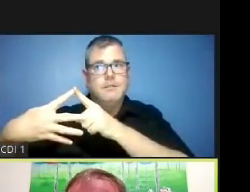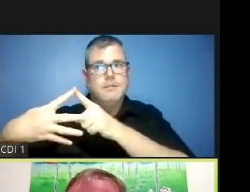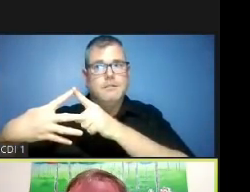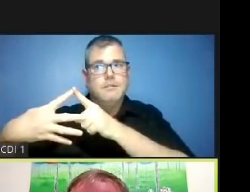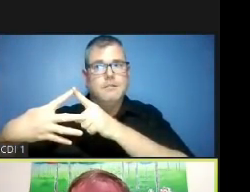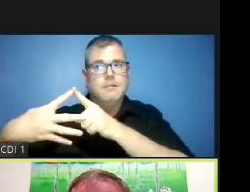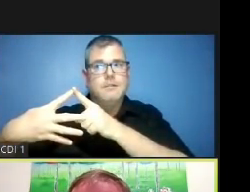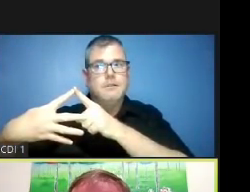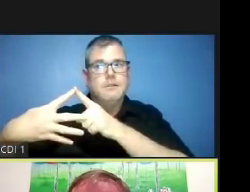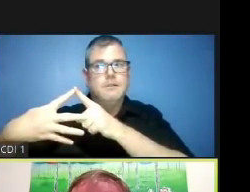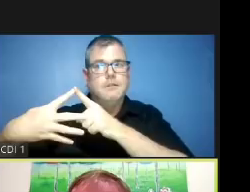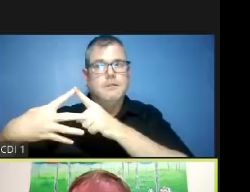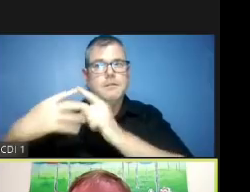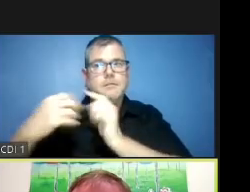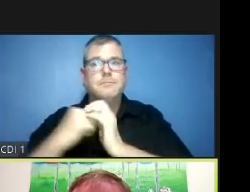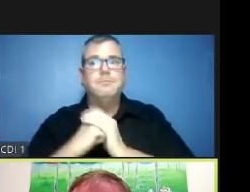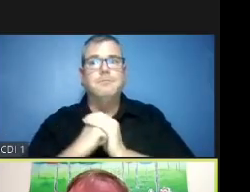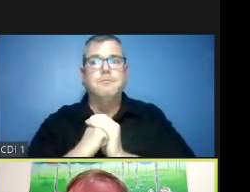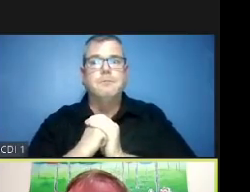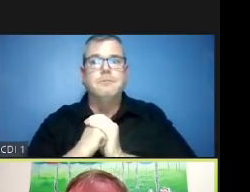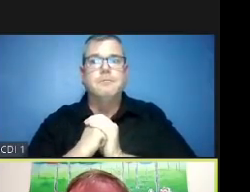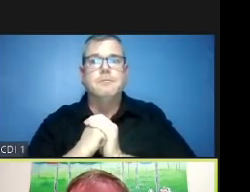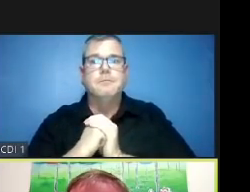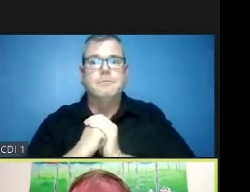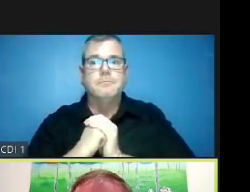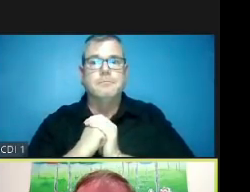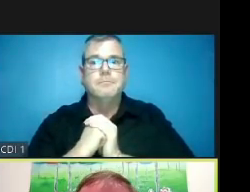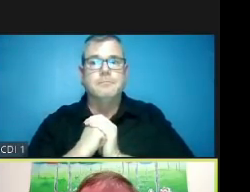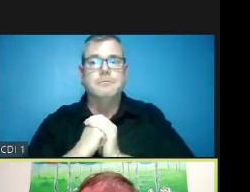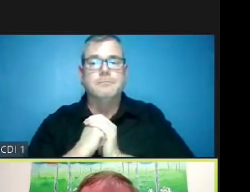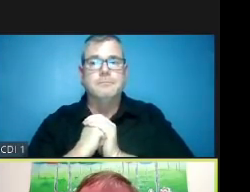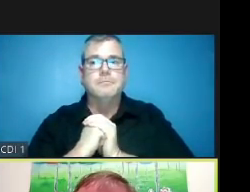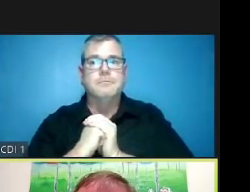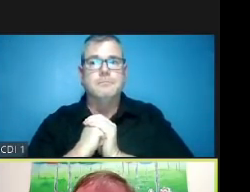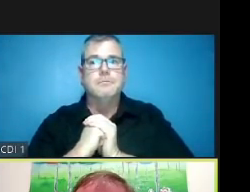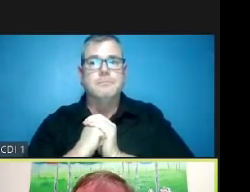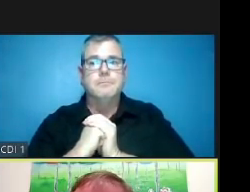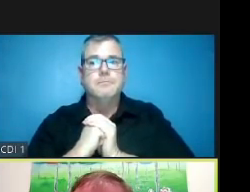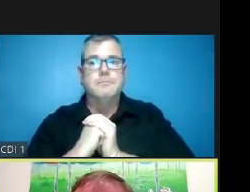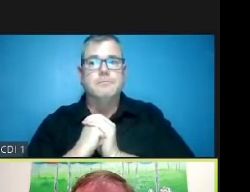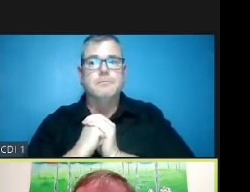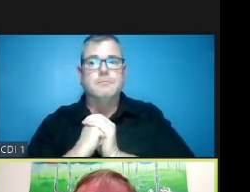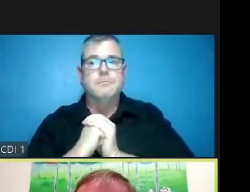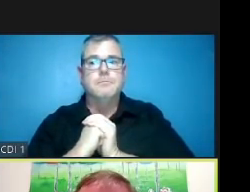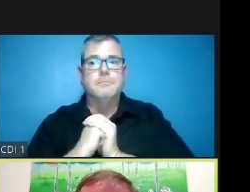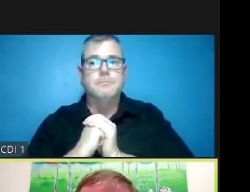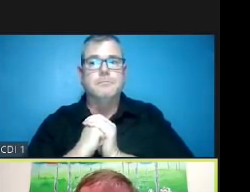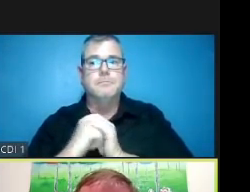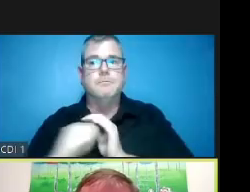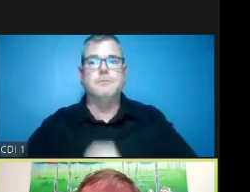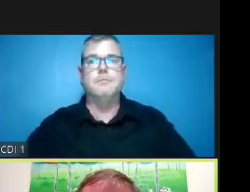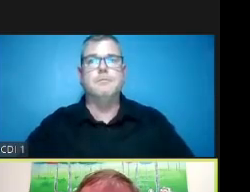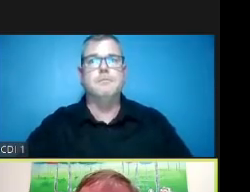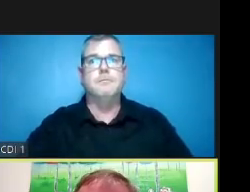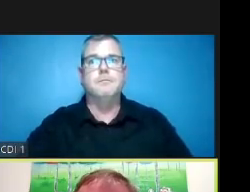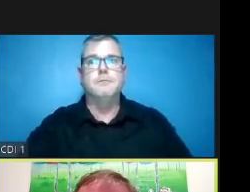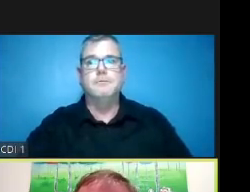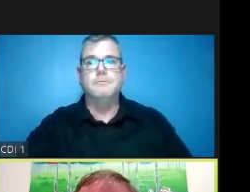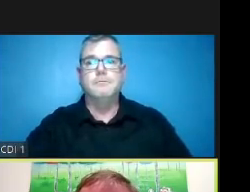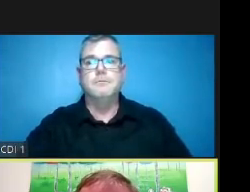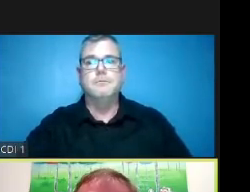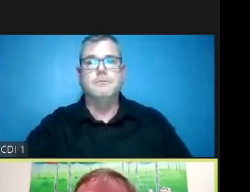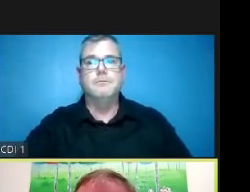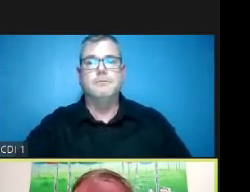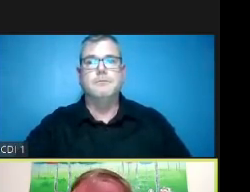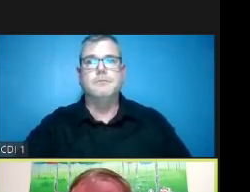those who are tested are infected across the state. So about a third of the percent positivity. We also have testing rates